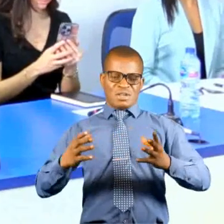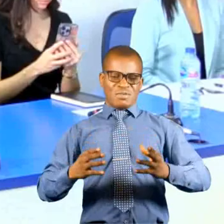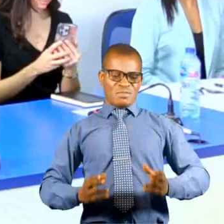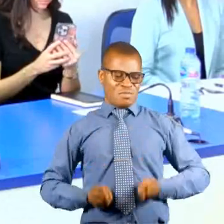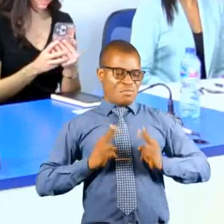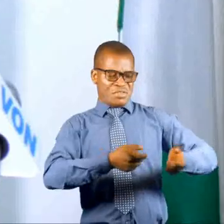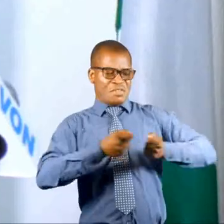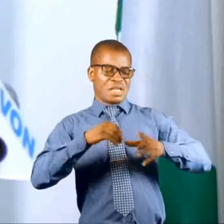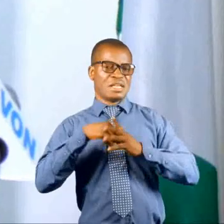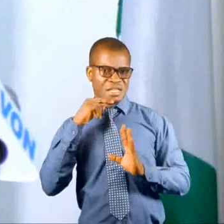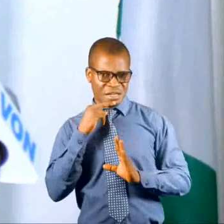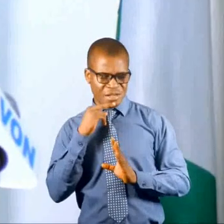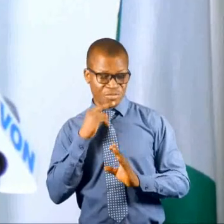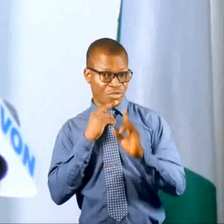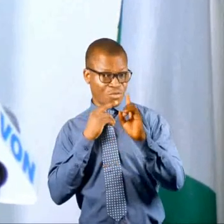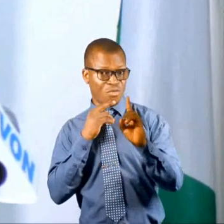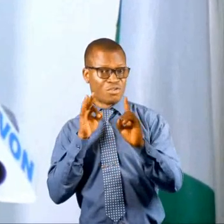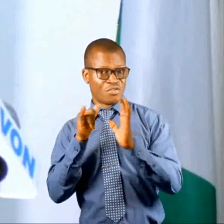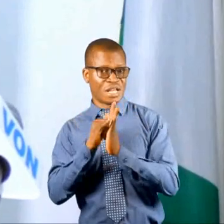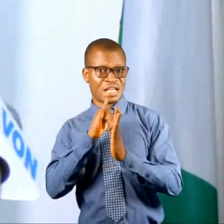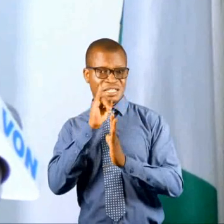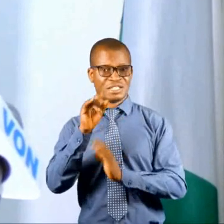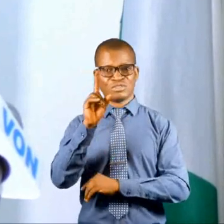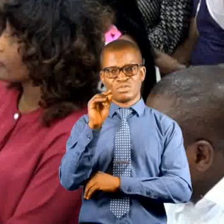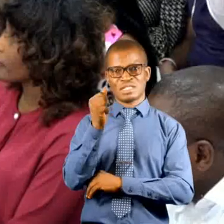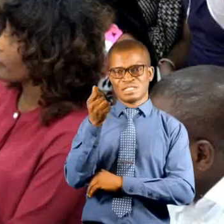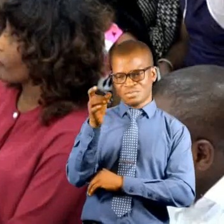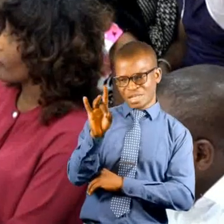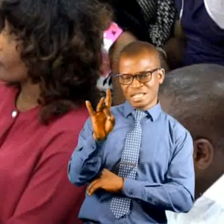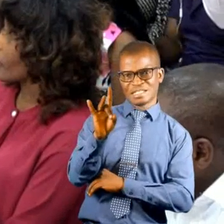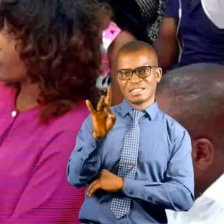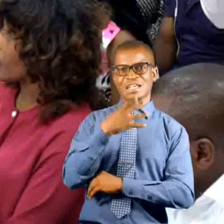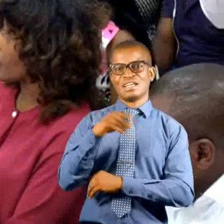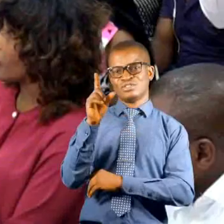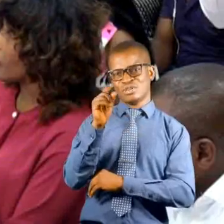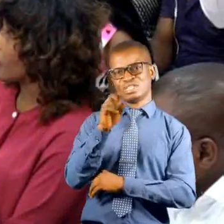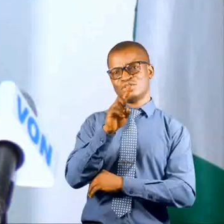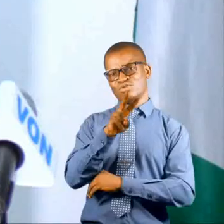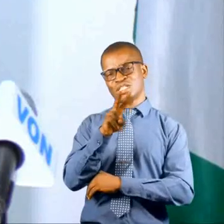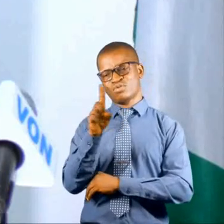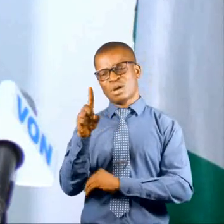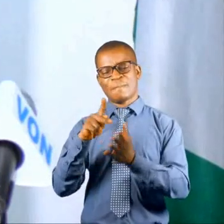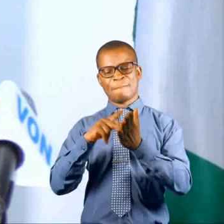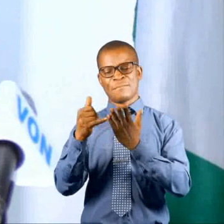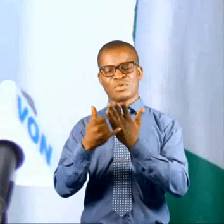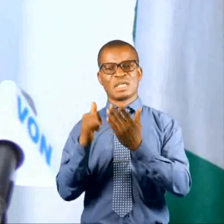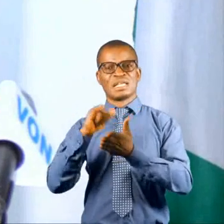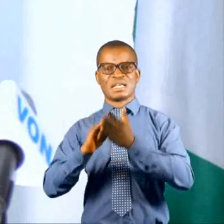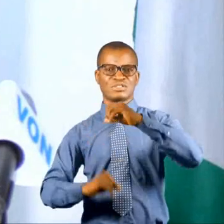trafficking in Nigeria. One of such strategic intervention is the 2018 and 2021